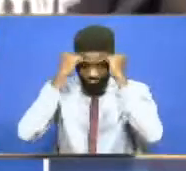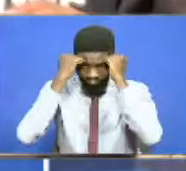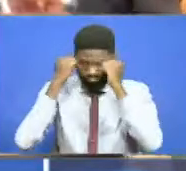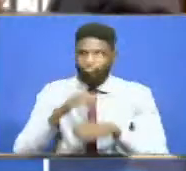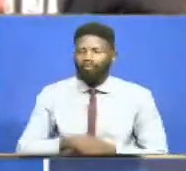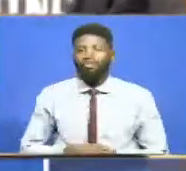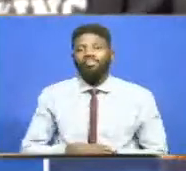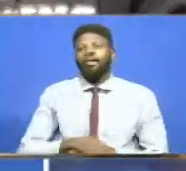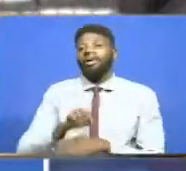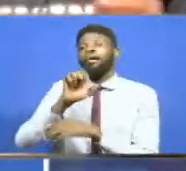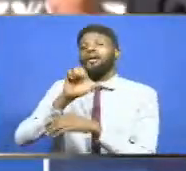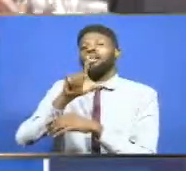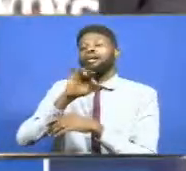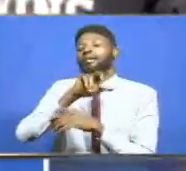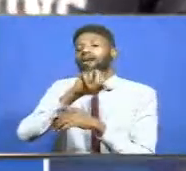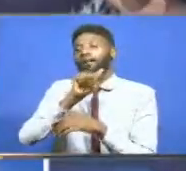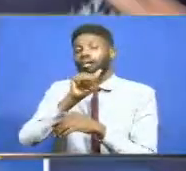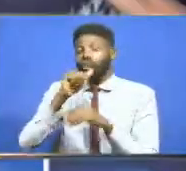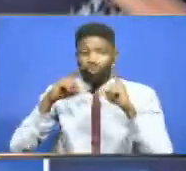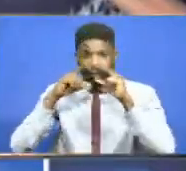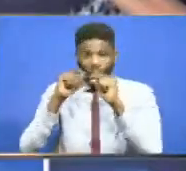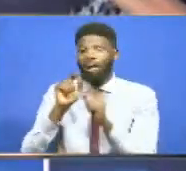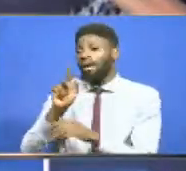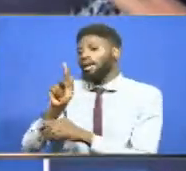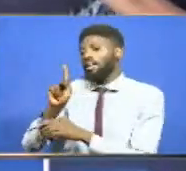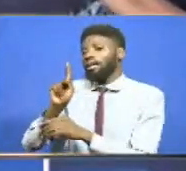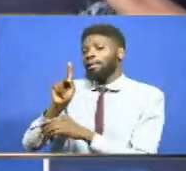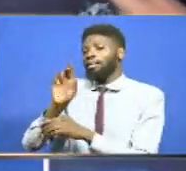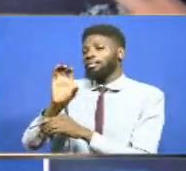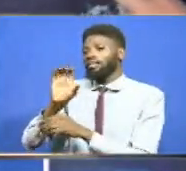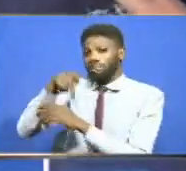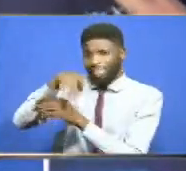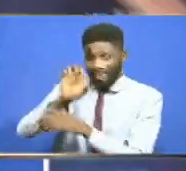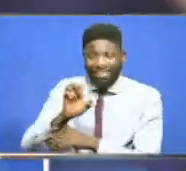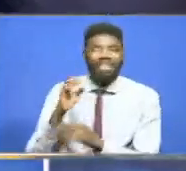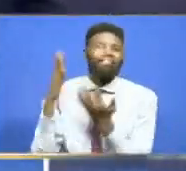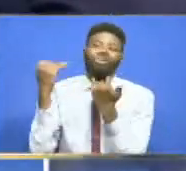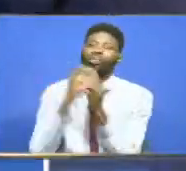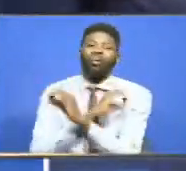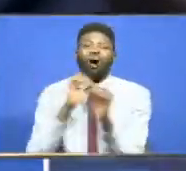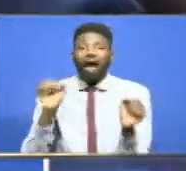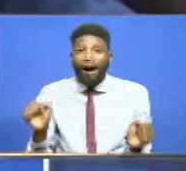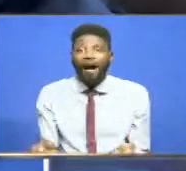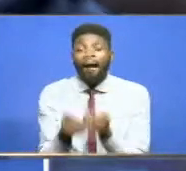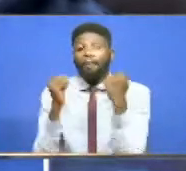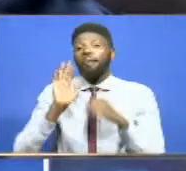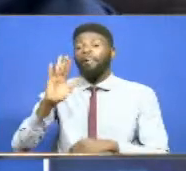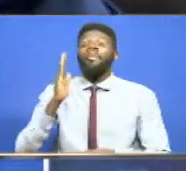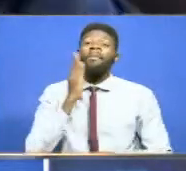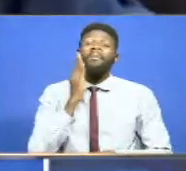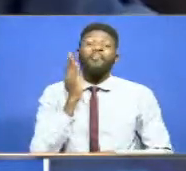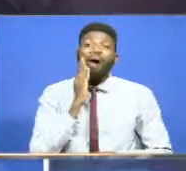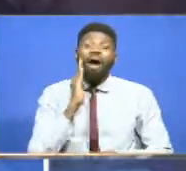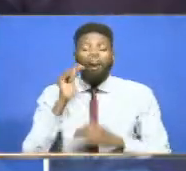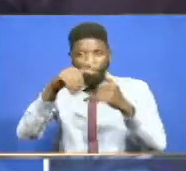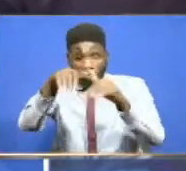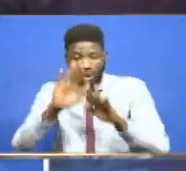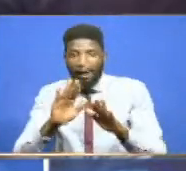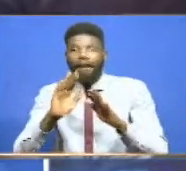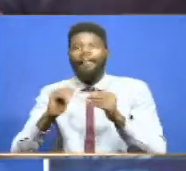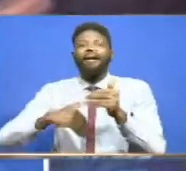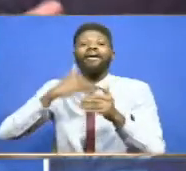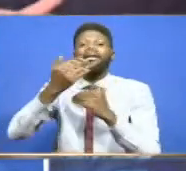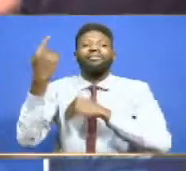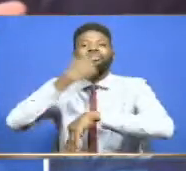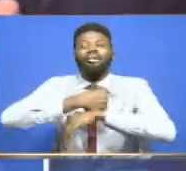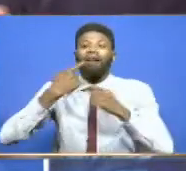alisema hakutarajia matokeo hayo ya KCPE, ambayo yalitolewa siku moja baada ya mamake kuzikwa. The results were